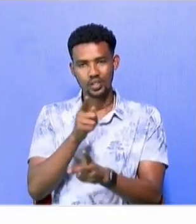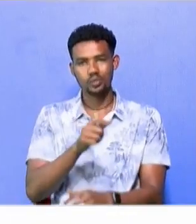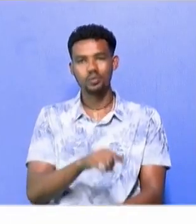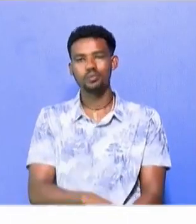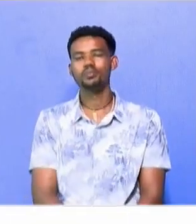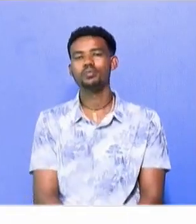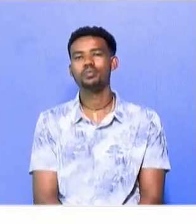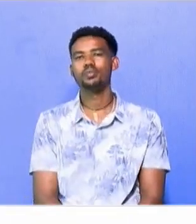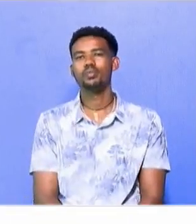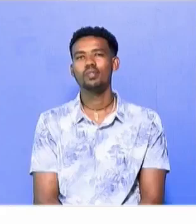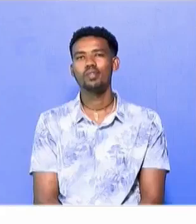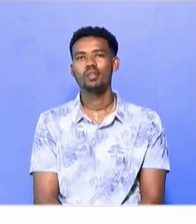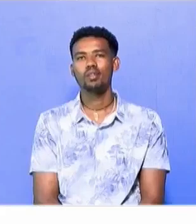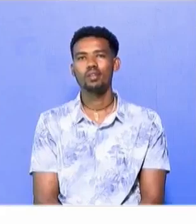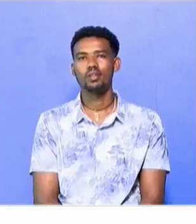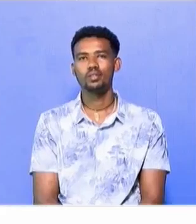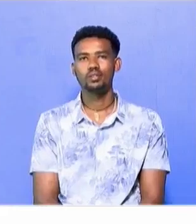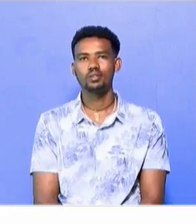1,